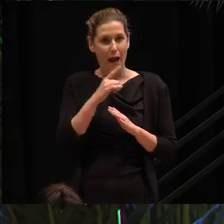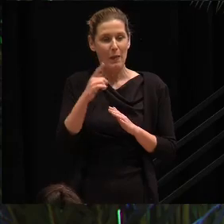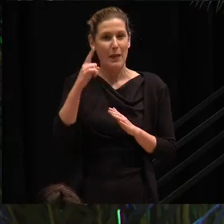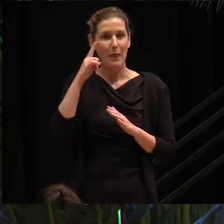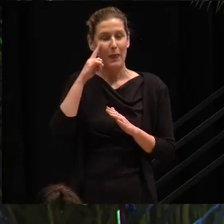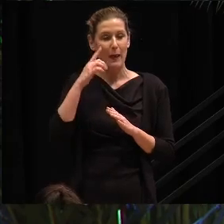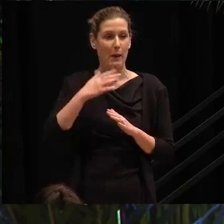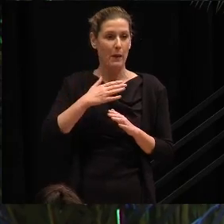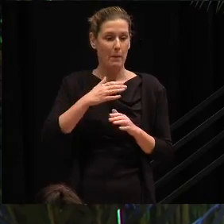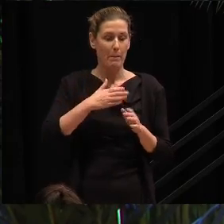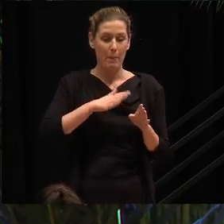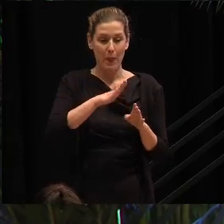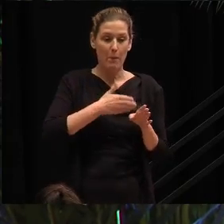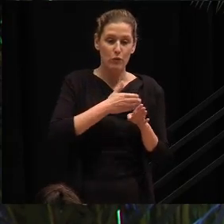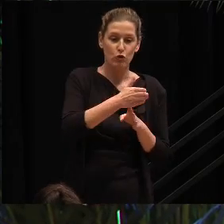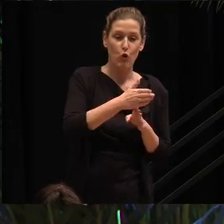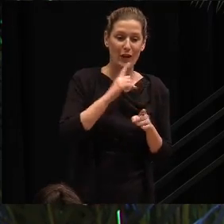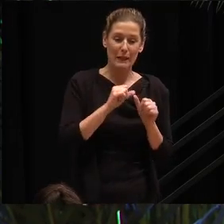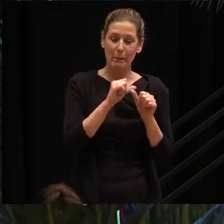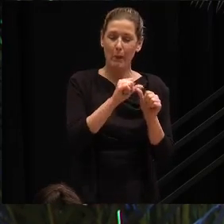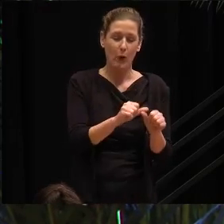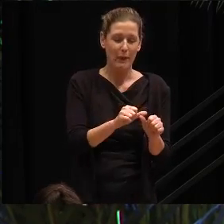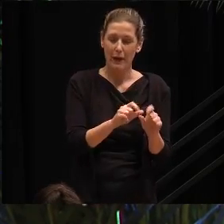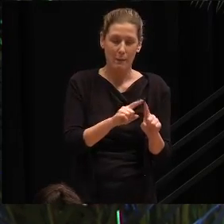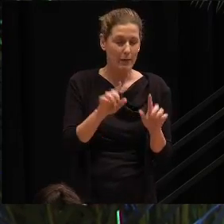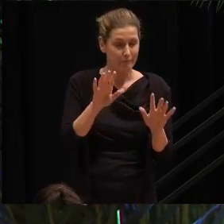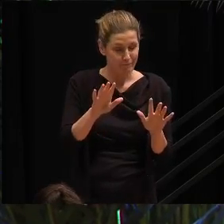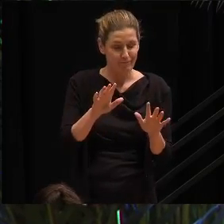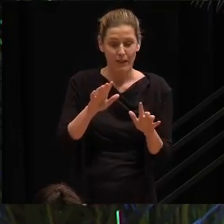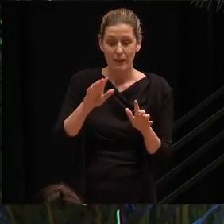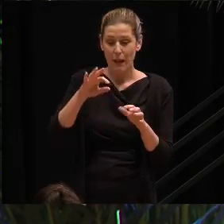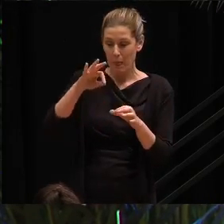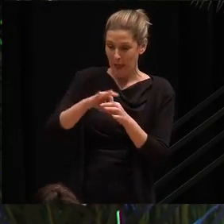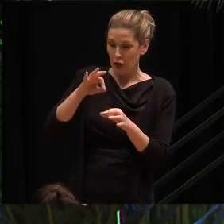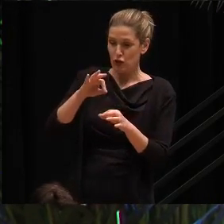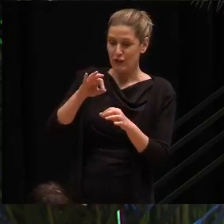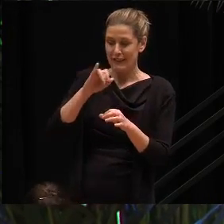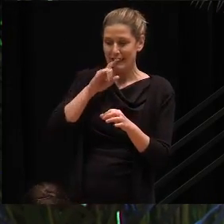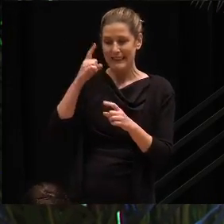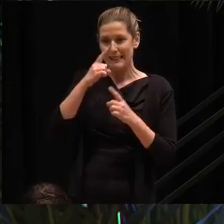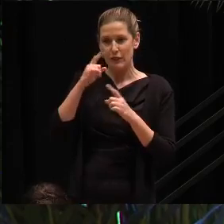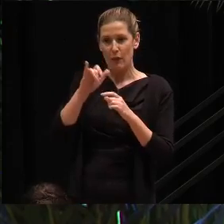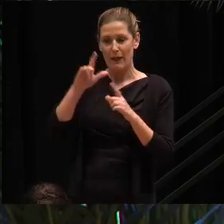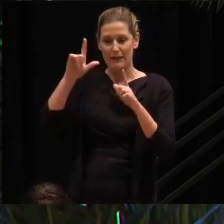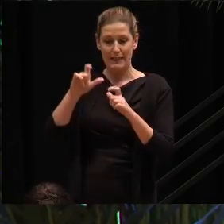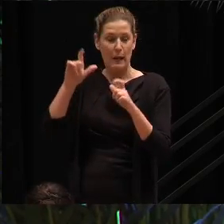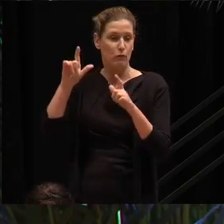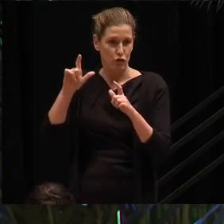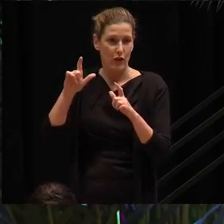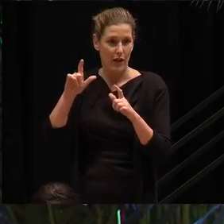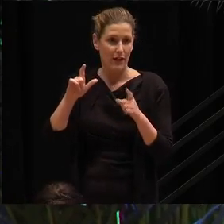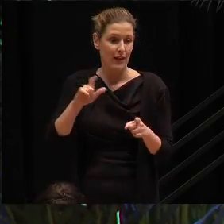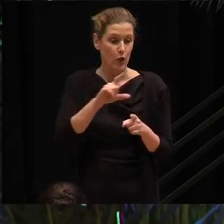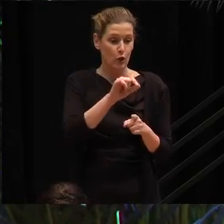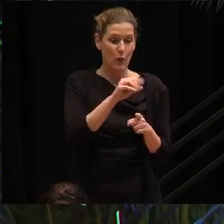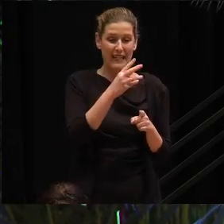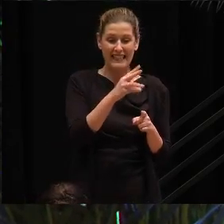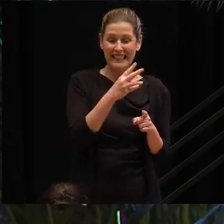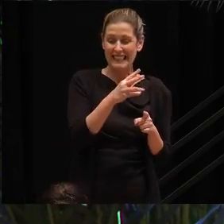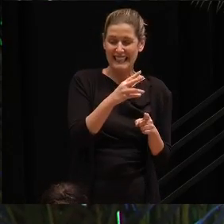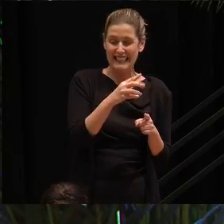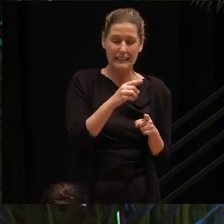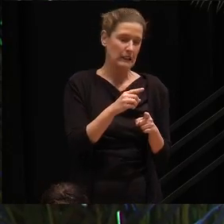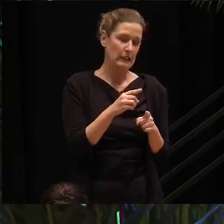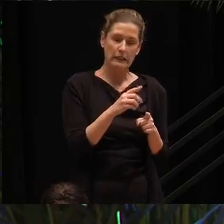majorities in elections. Elections are snapshots, and the snapshot in 2016 is not one that a lot of Democratic and Democratic-leaning independents